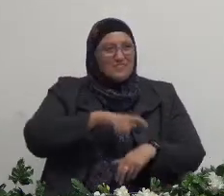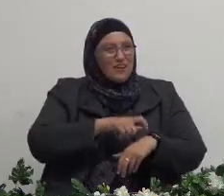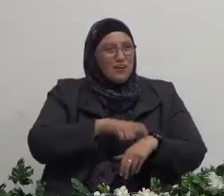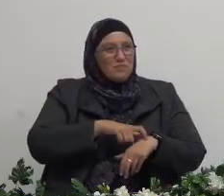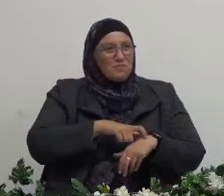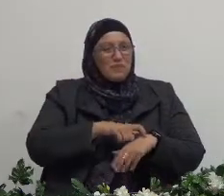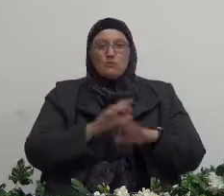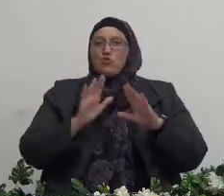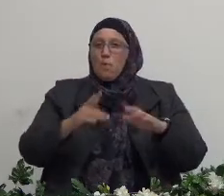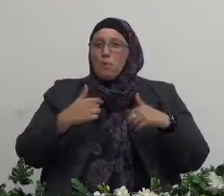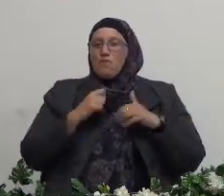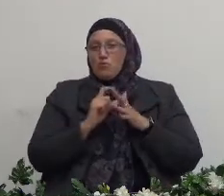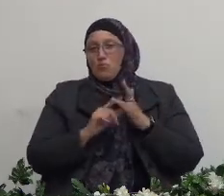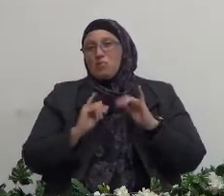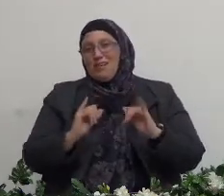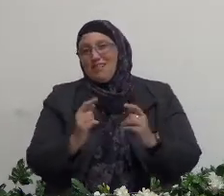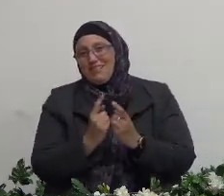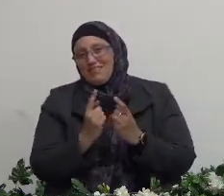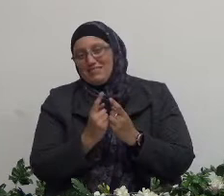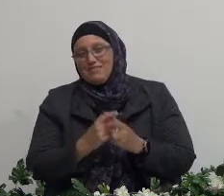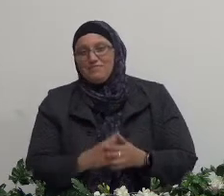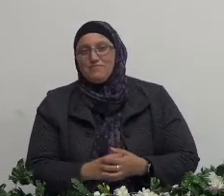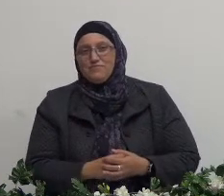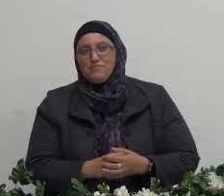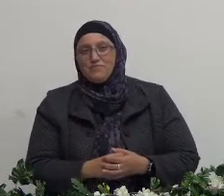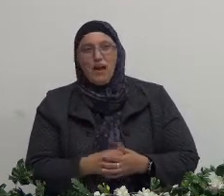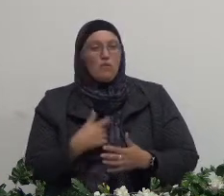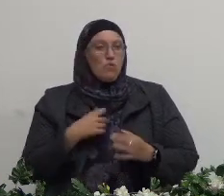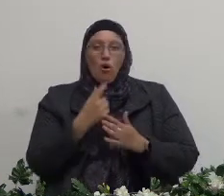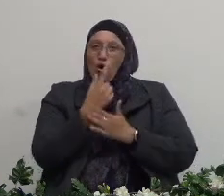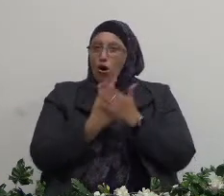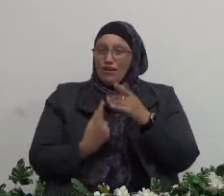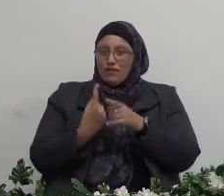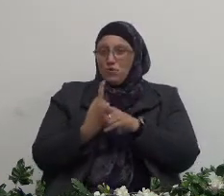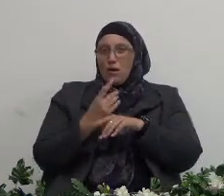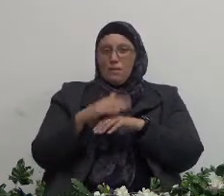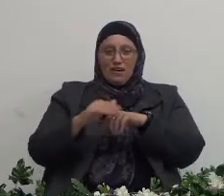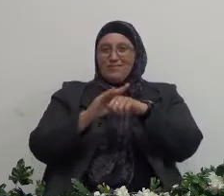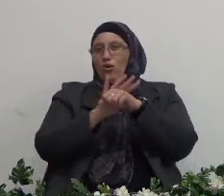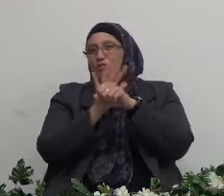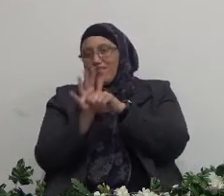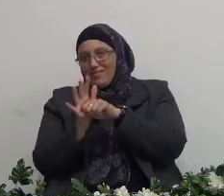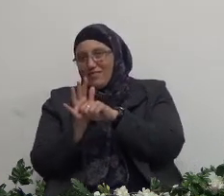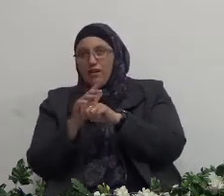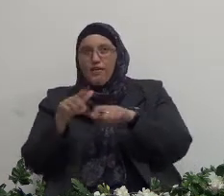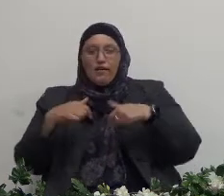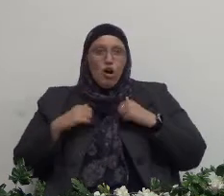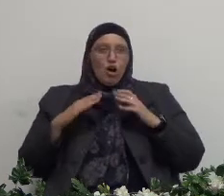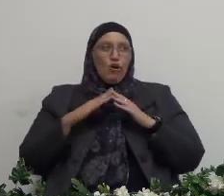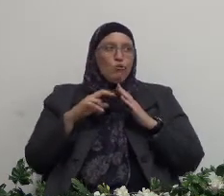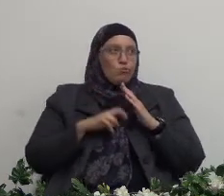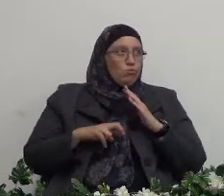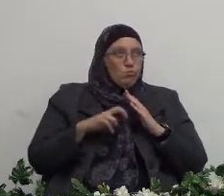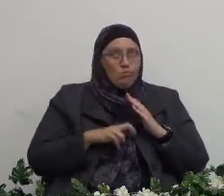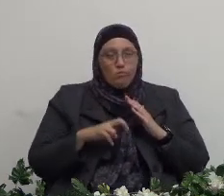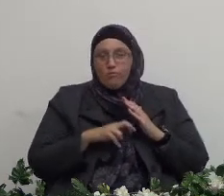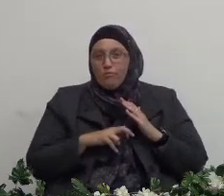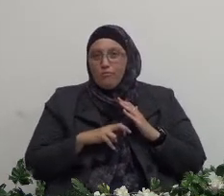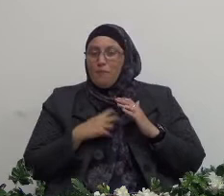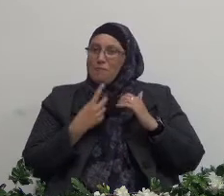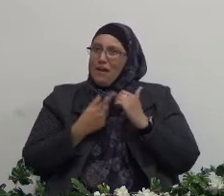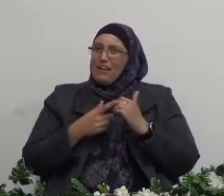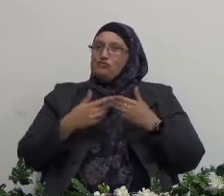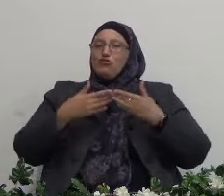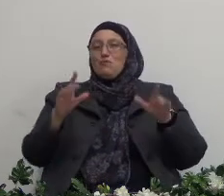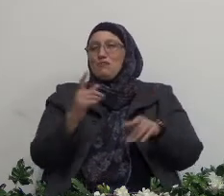sense, not only right now with the case of isolation that we are observing, but in a general